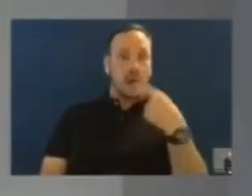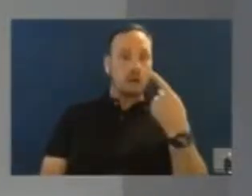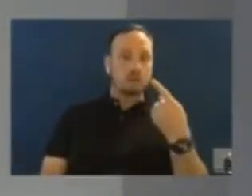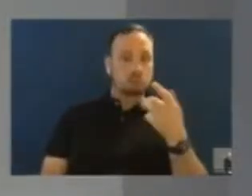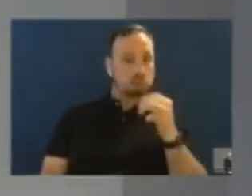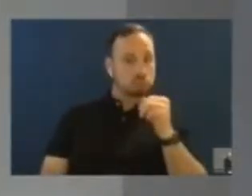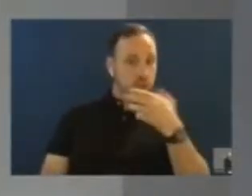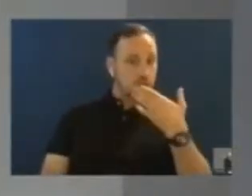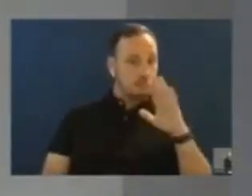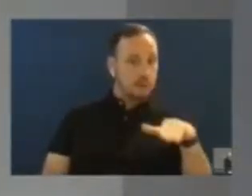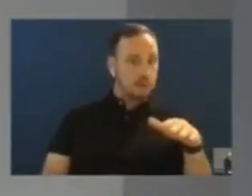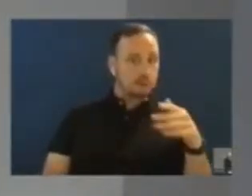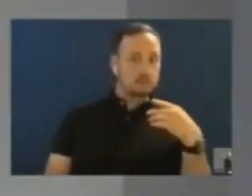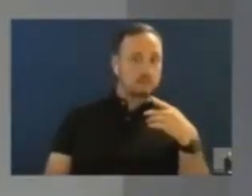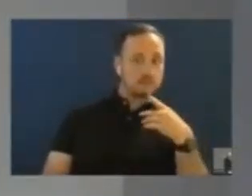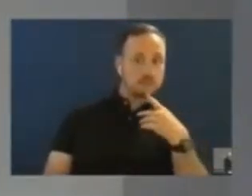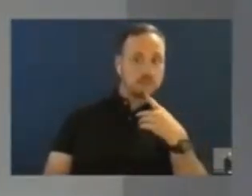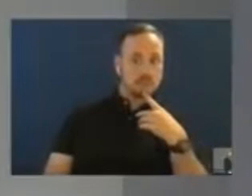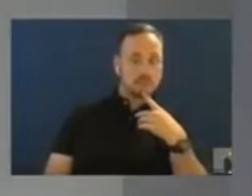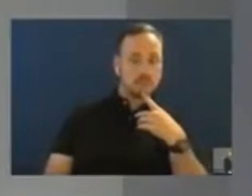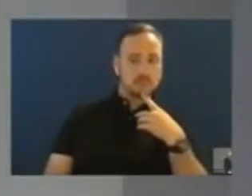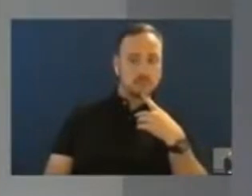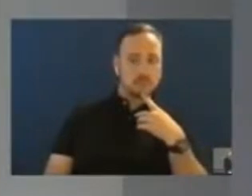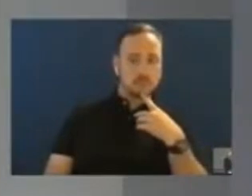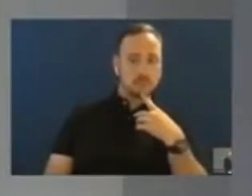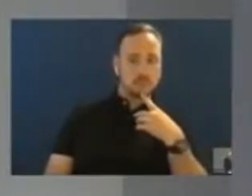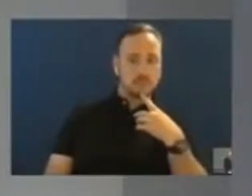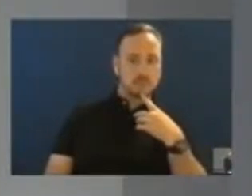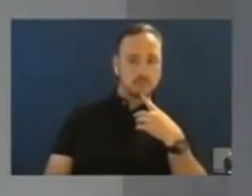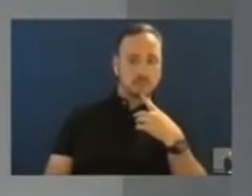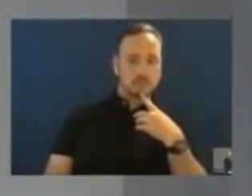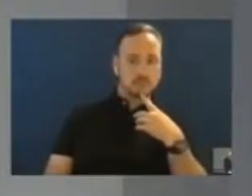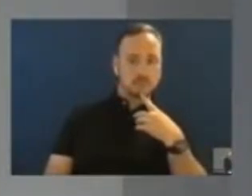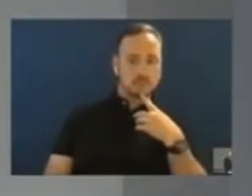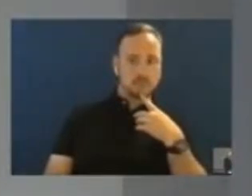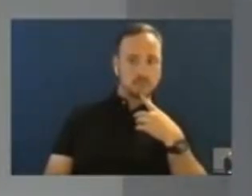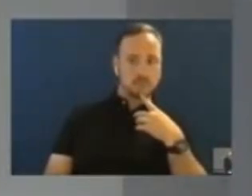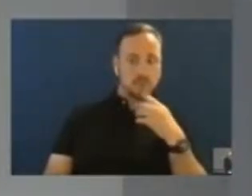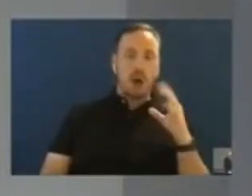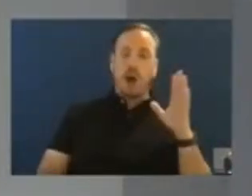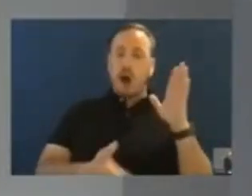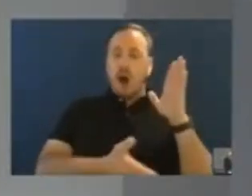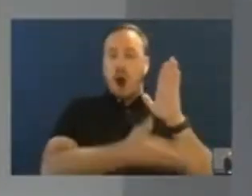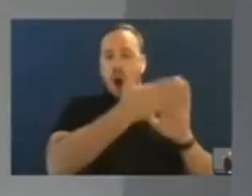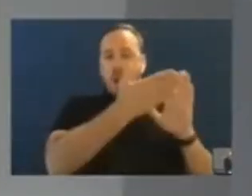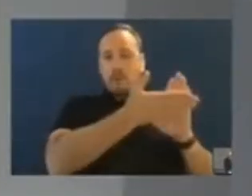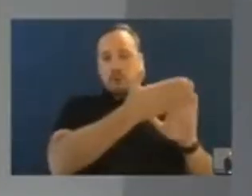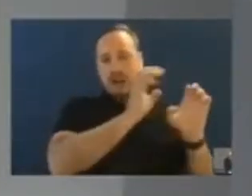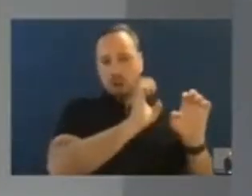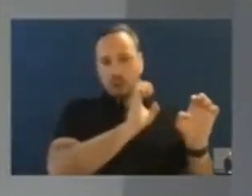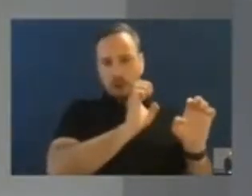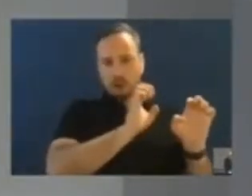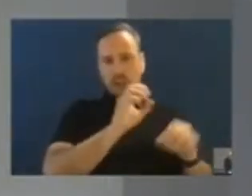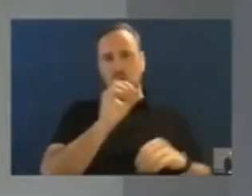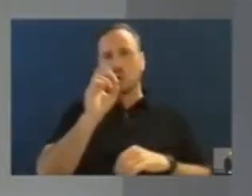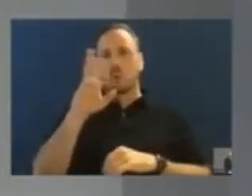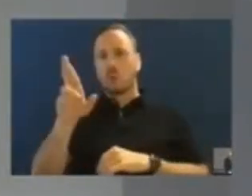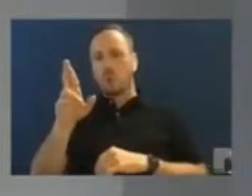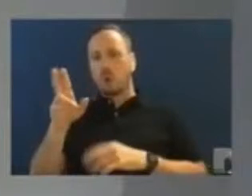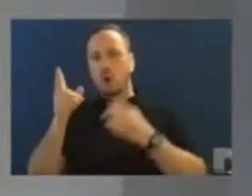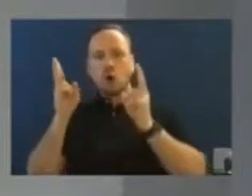ops emergencies, I'm conscious that you identified either as an operational emergency or urgent, any COVID-related